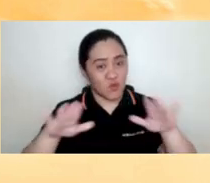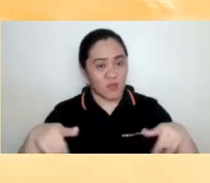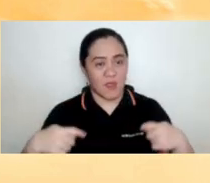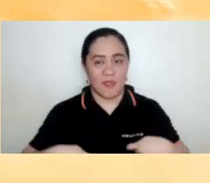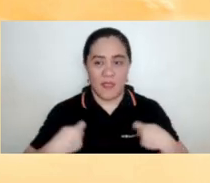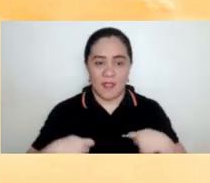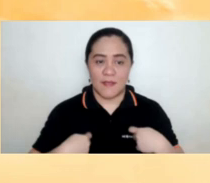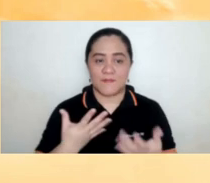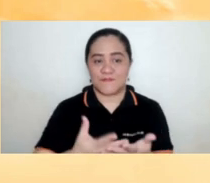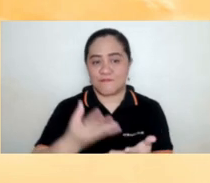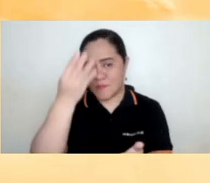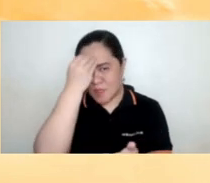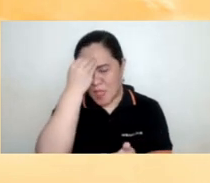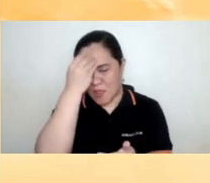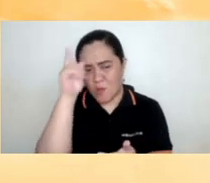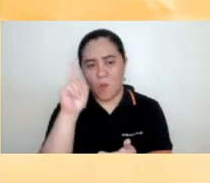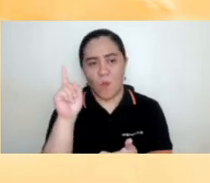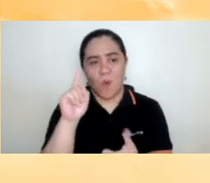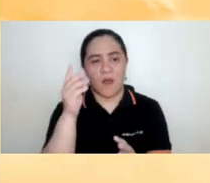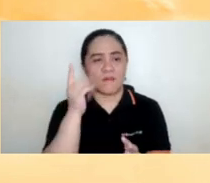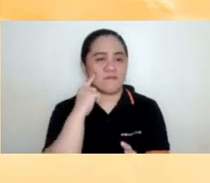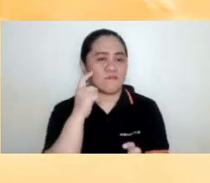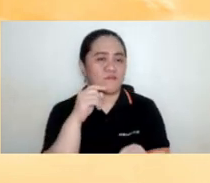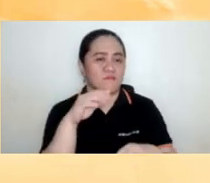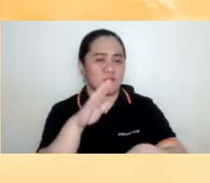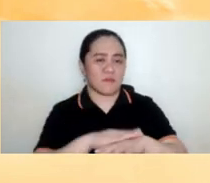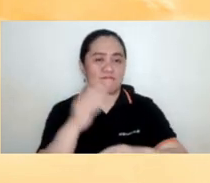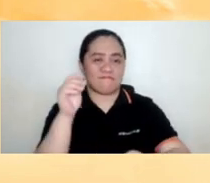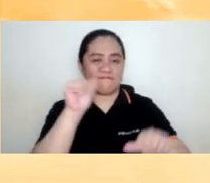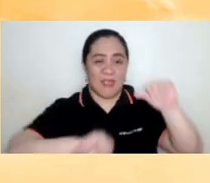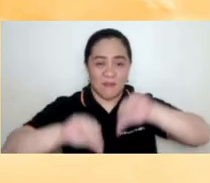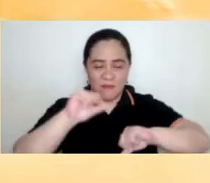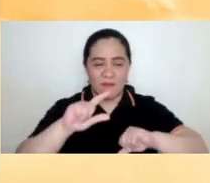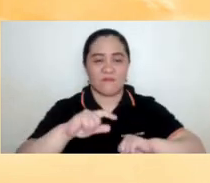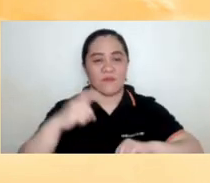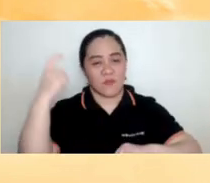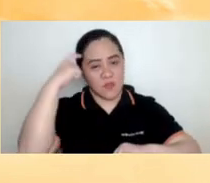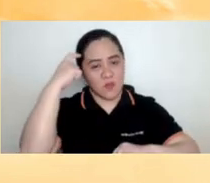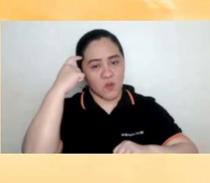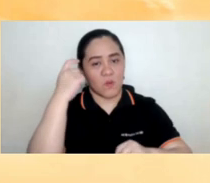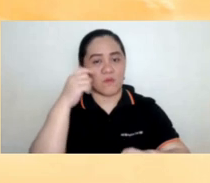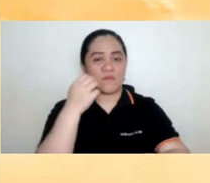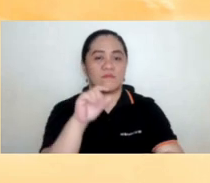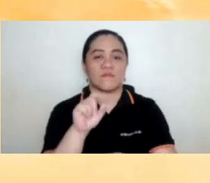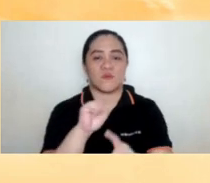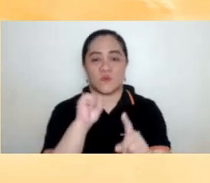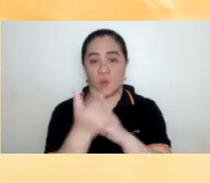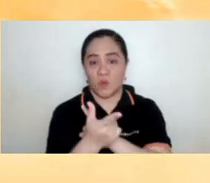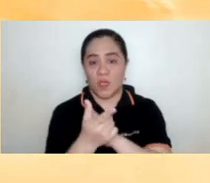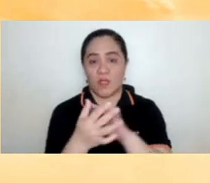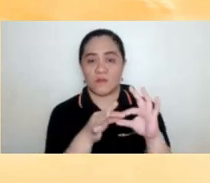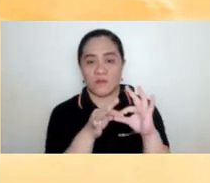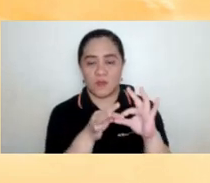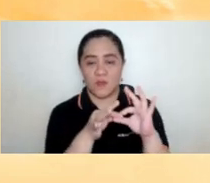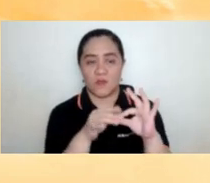to learn the neurobiological, cognitive, social-relational factors that affect the development of